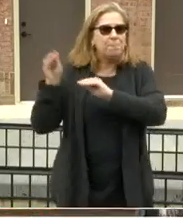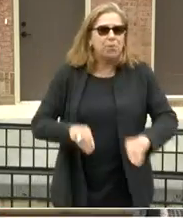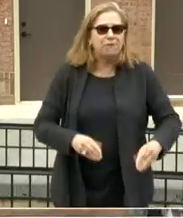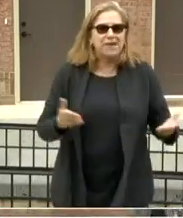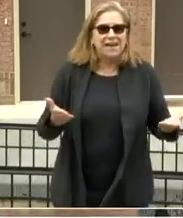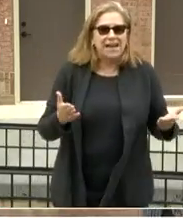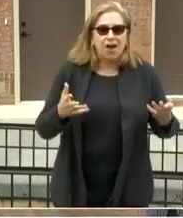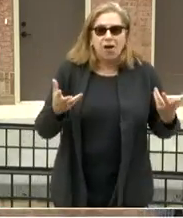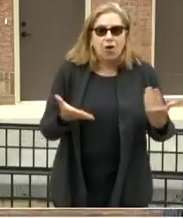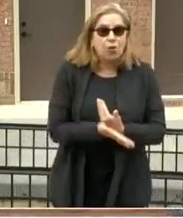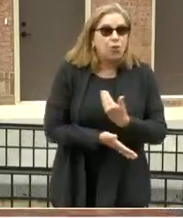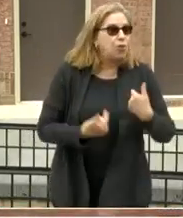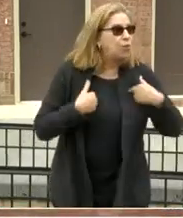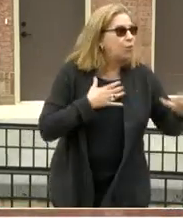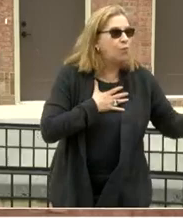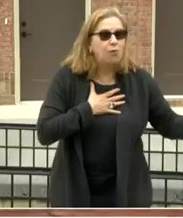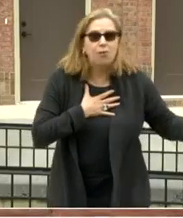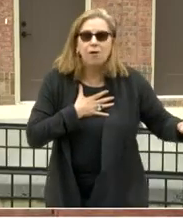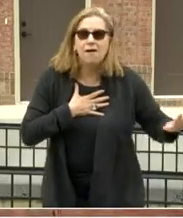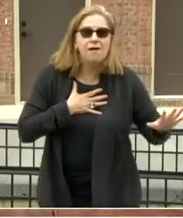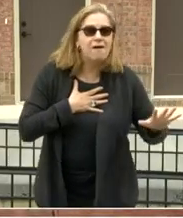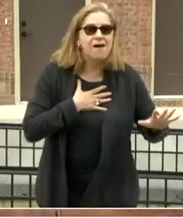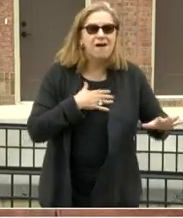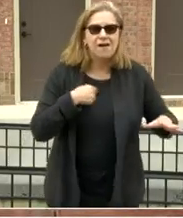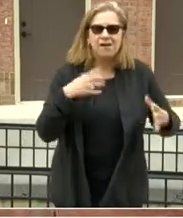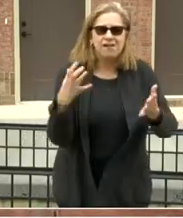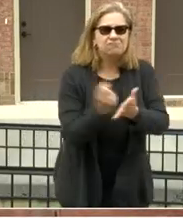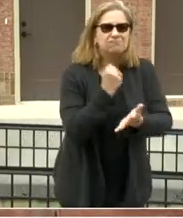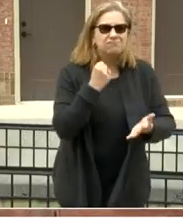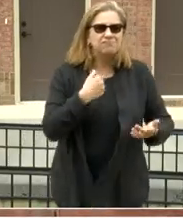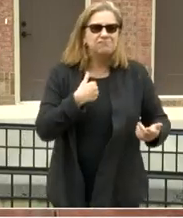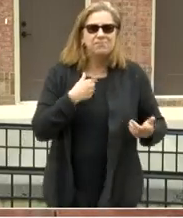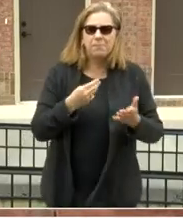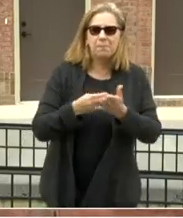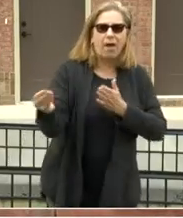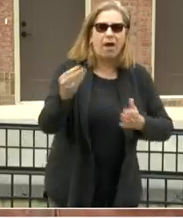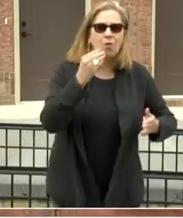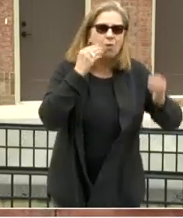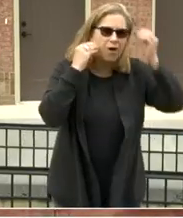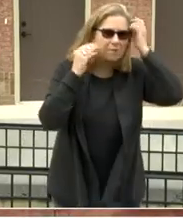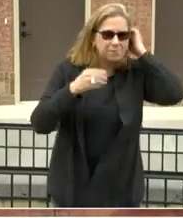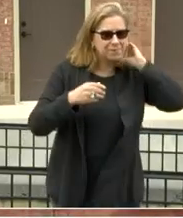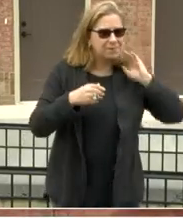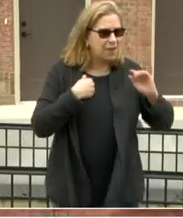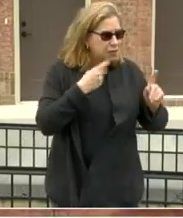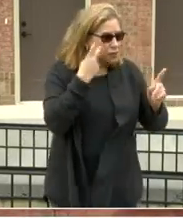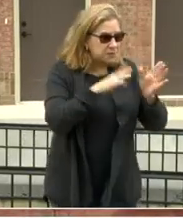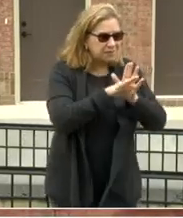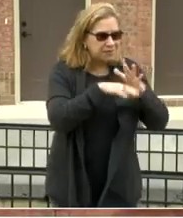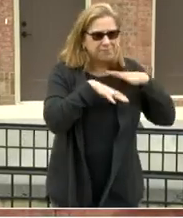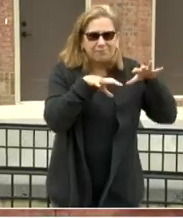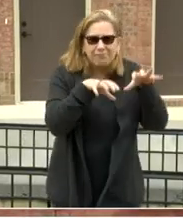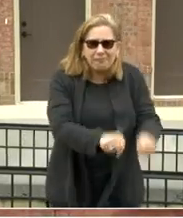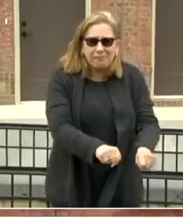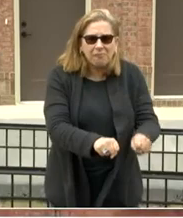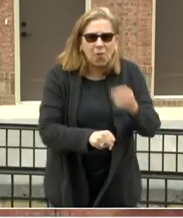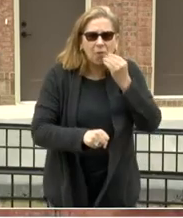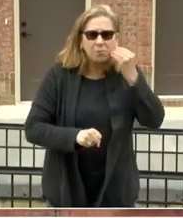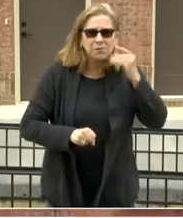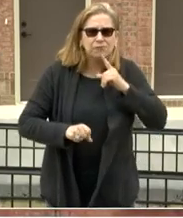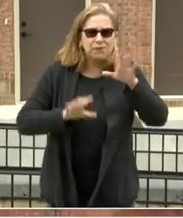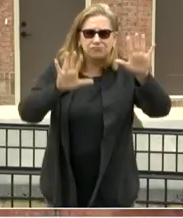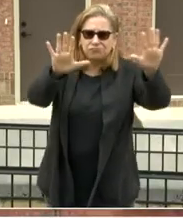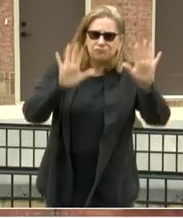that are coming here, and we just couldn't beat it. We saw the developer, we looked him up, and he looked strong. So my wife said, we got to